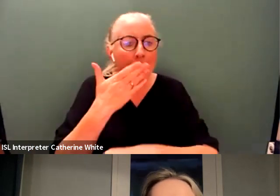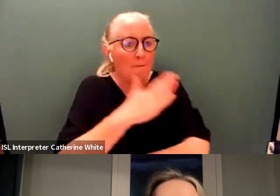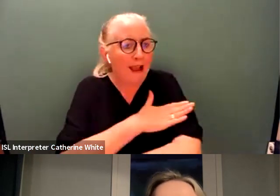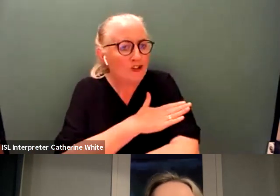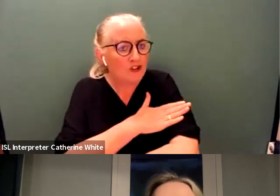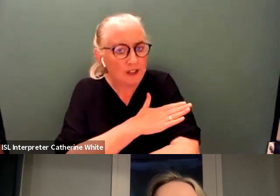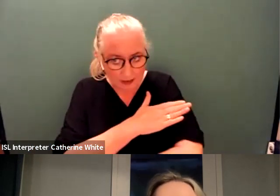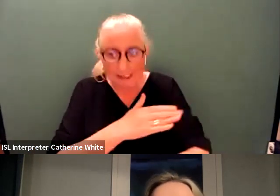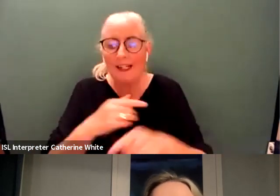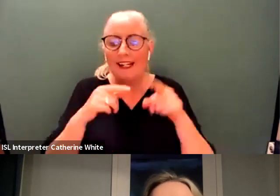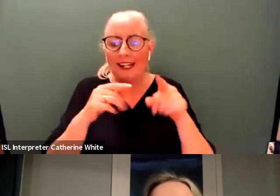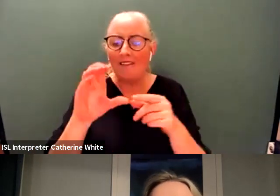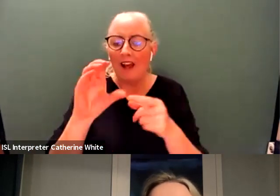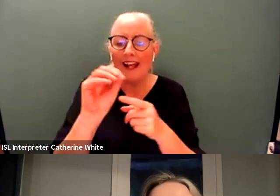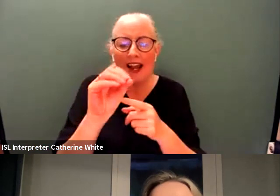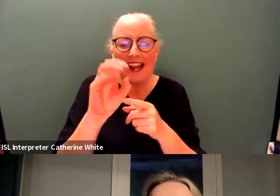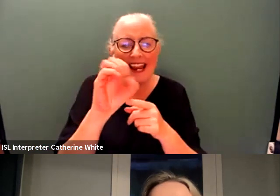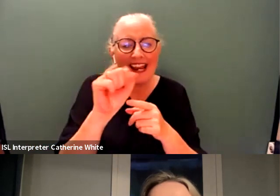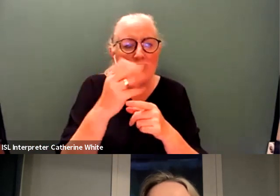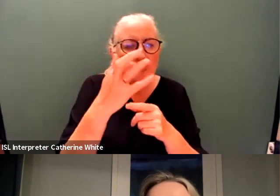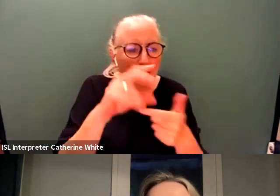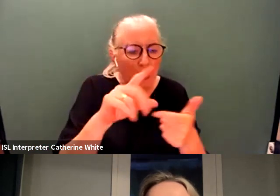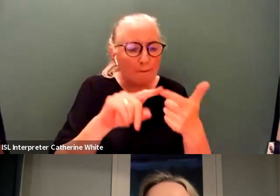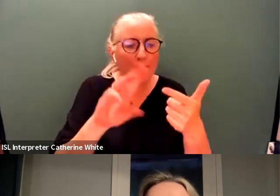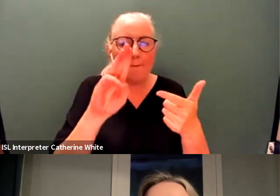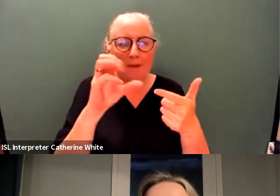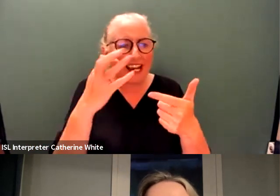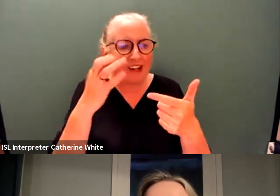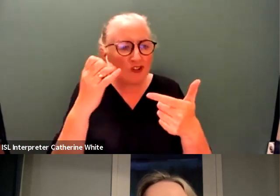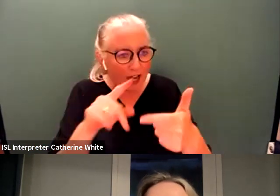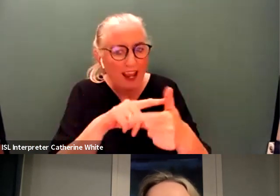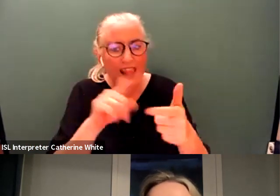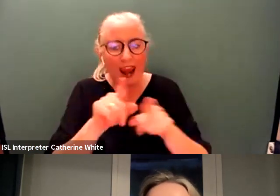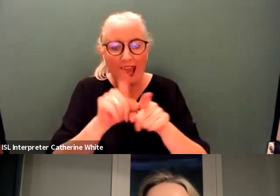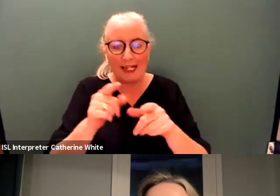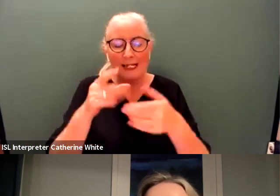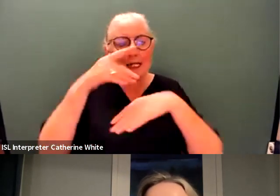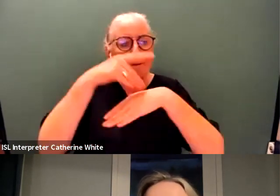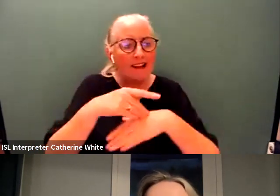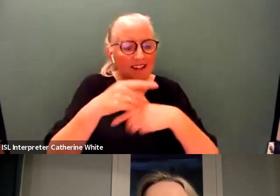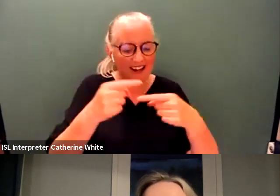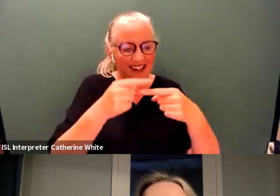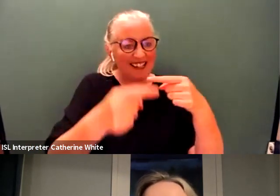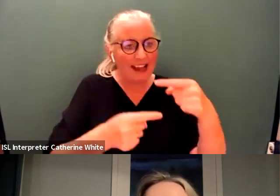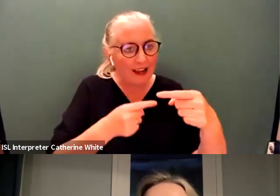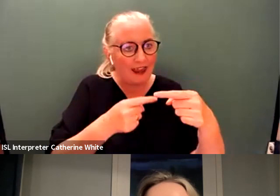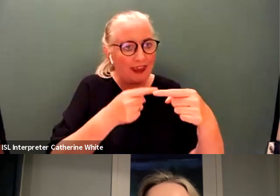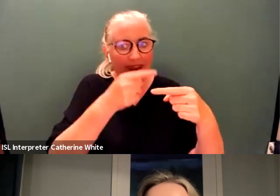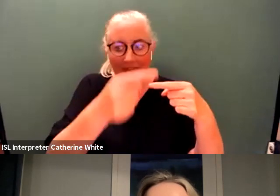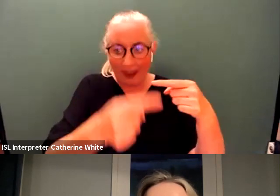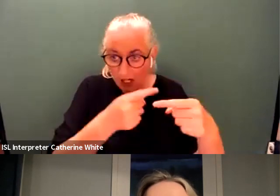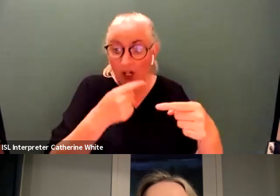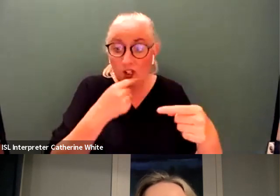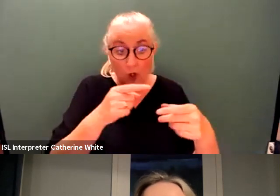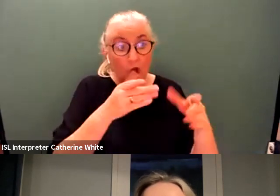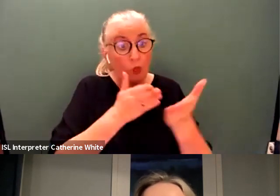that has continuous estrogen, and then your progesterone is there for 2 weeks of the cycle and not there for the other 2 weeks. So when we still have